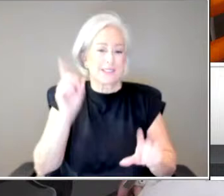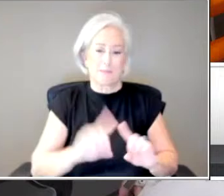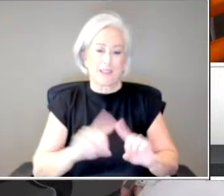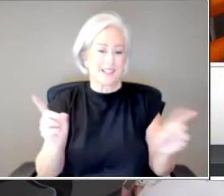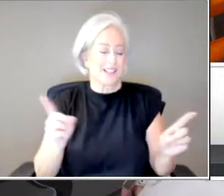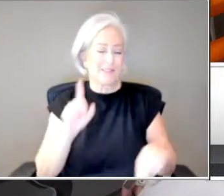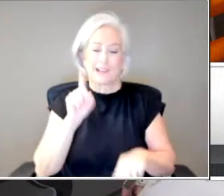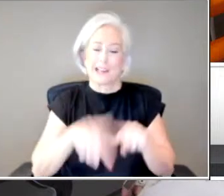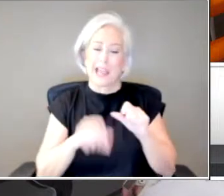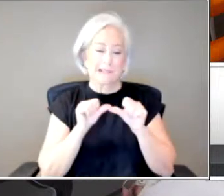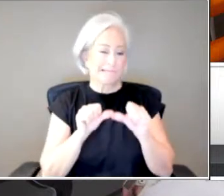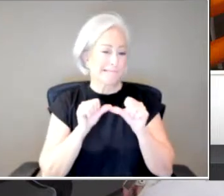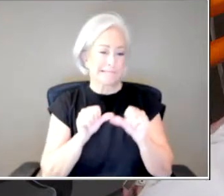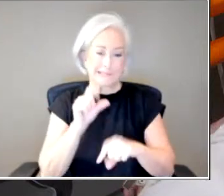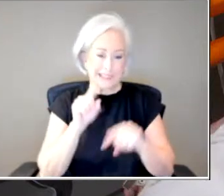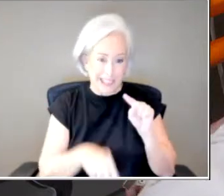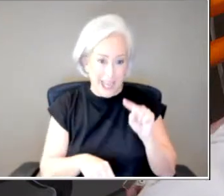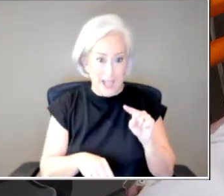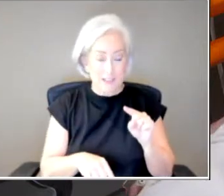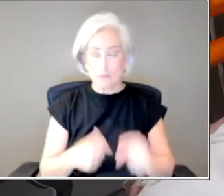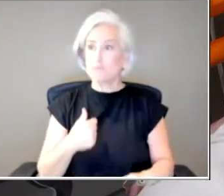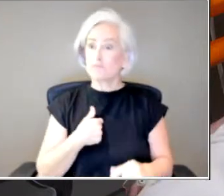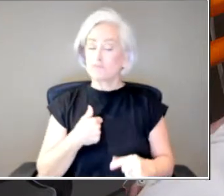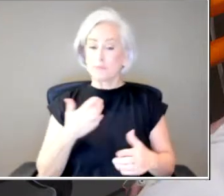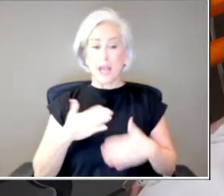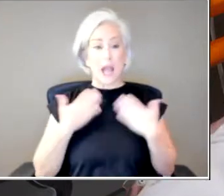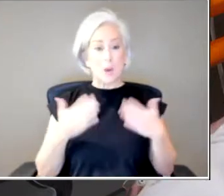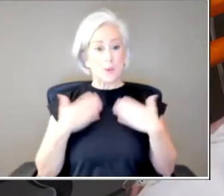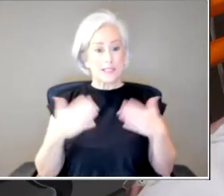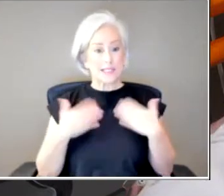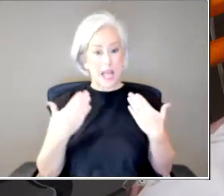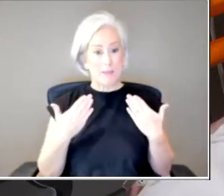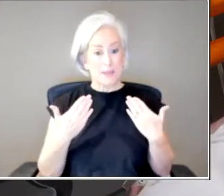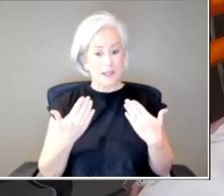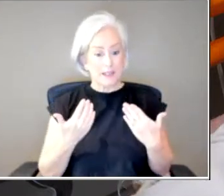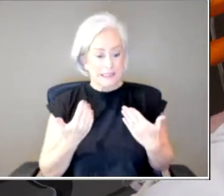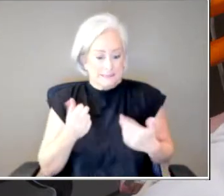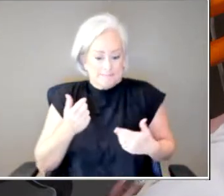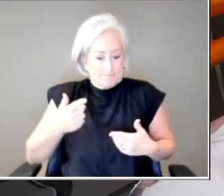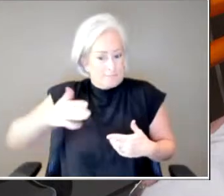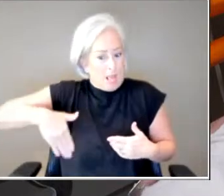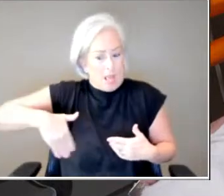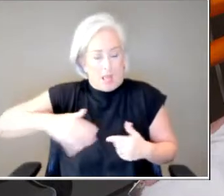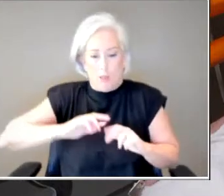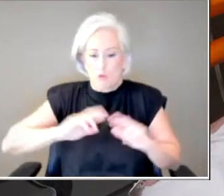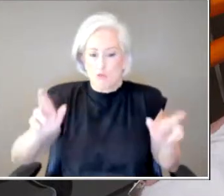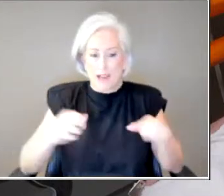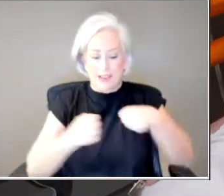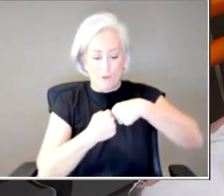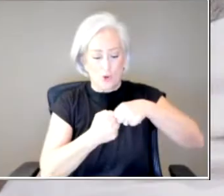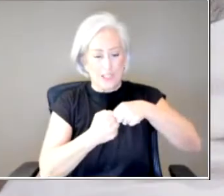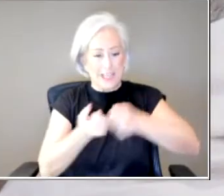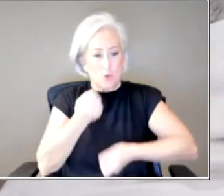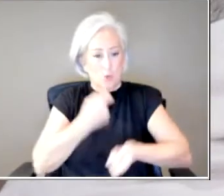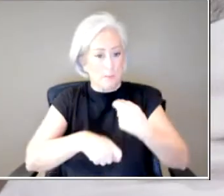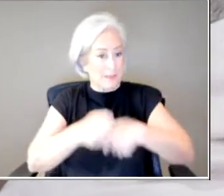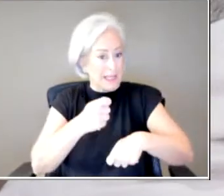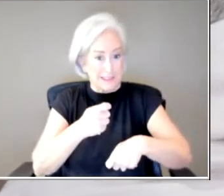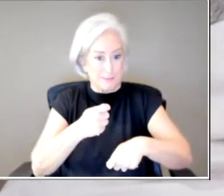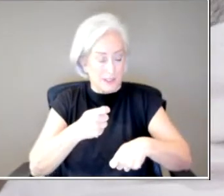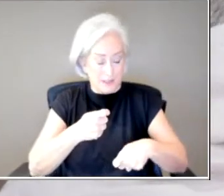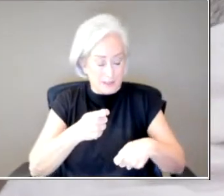And so I was really glad that, since I wasn't a candidate for knee surgery, replacement surgery, that this